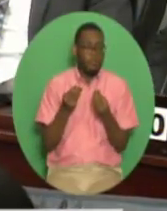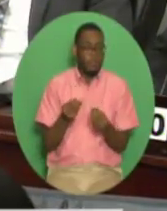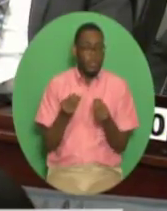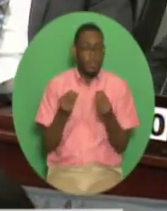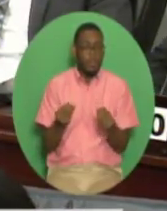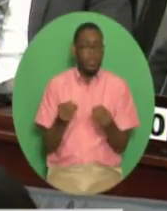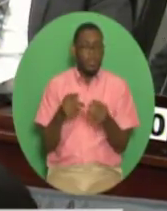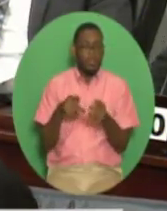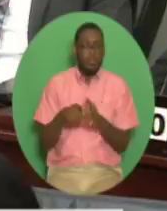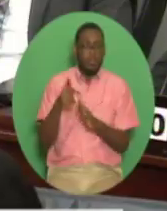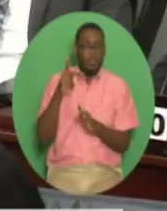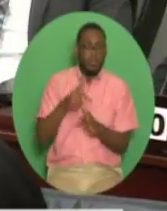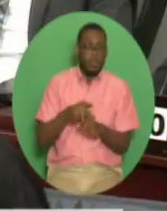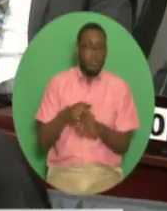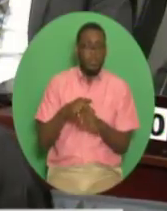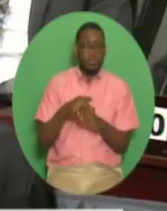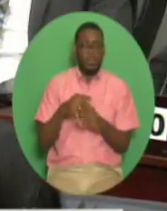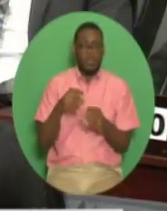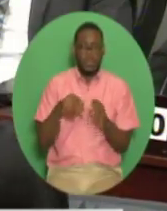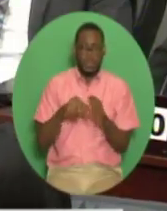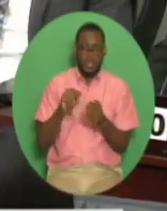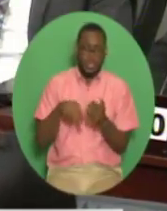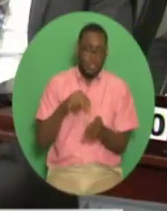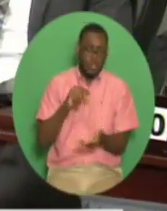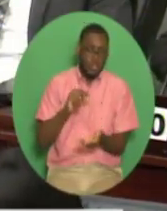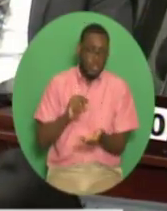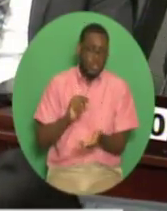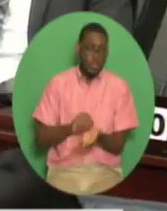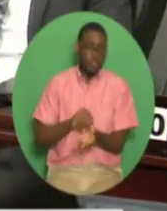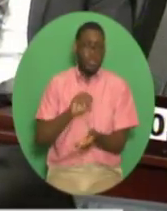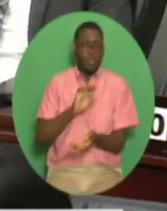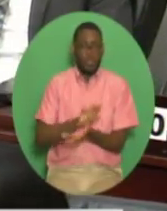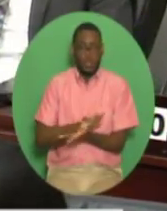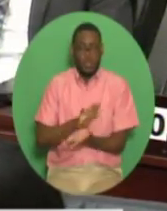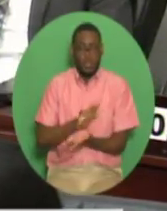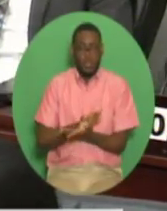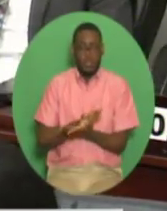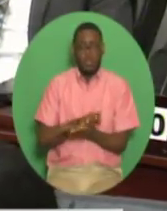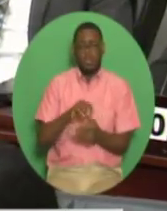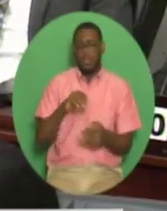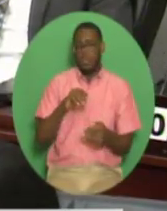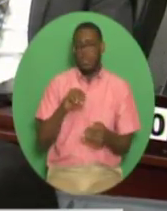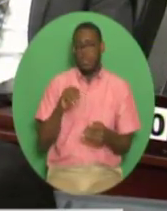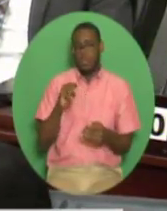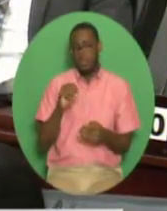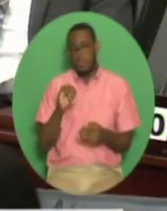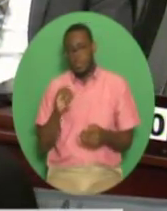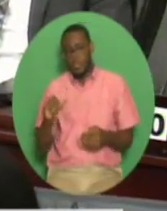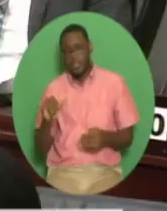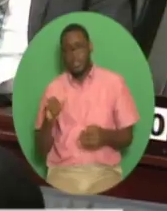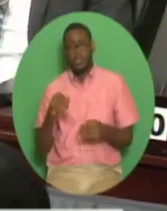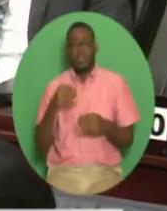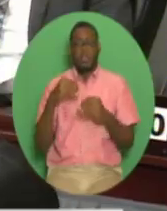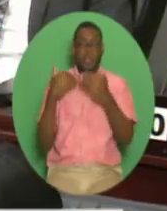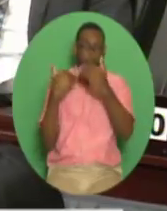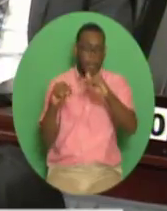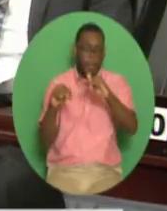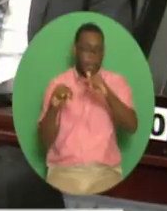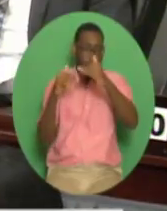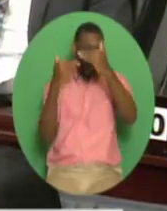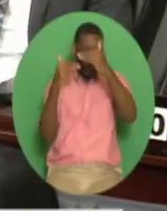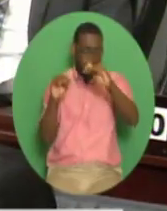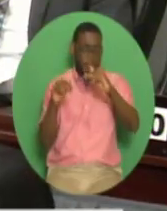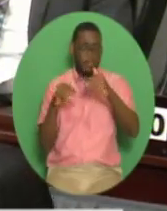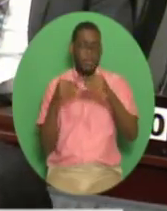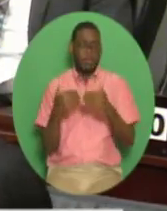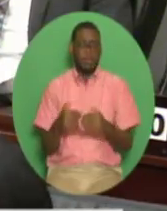The National Schools Dietary Services Limited continues to provide meals to our students in